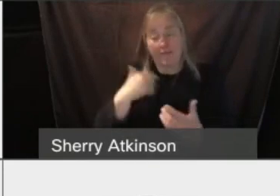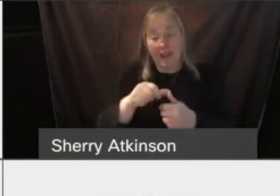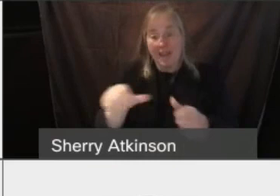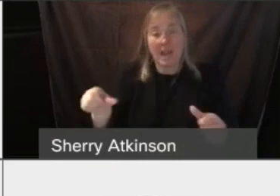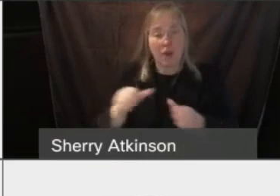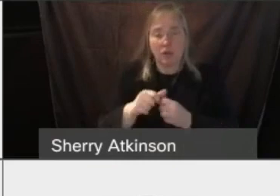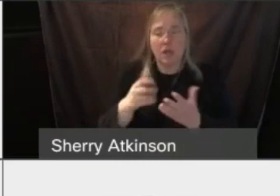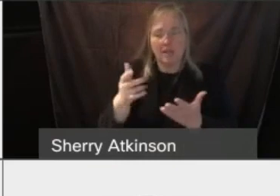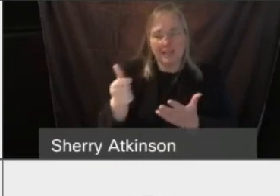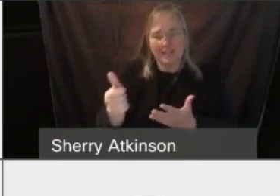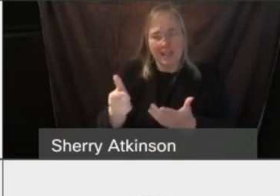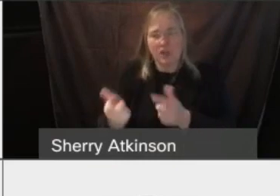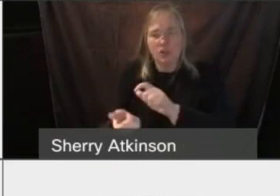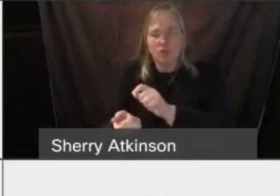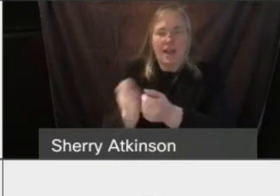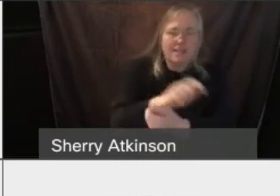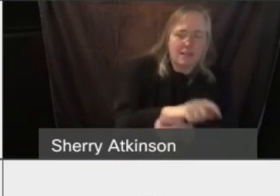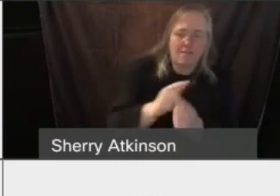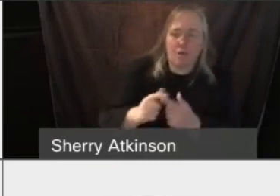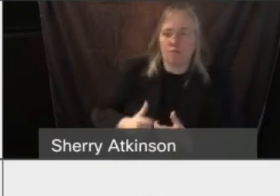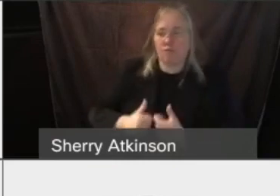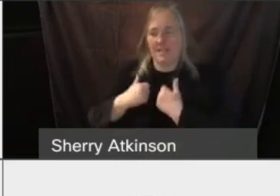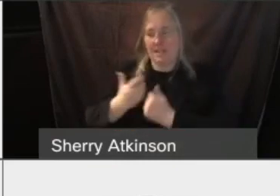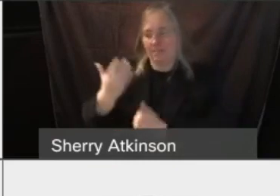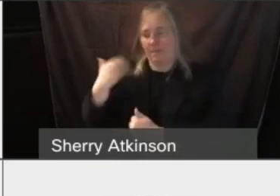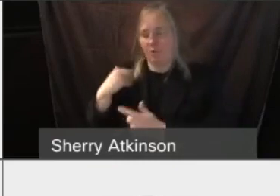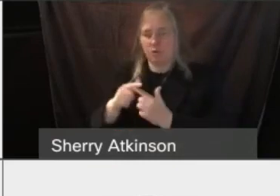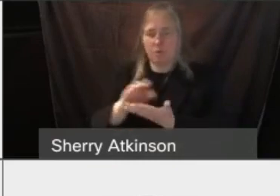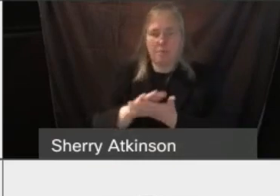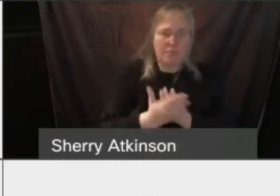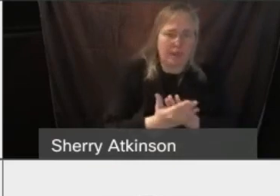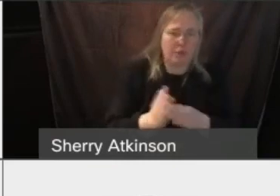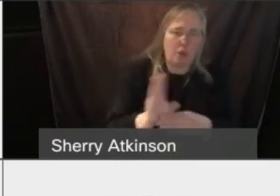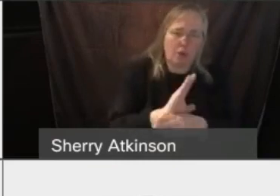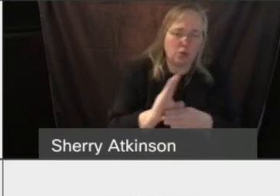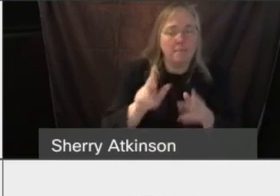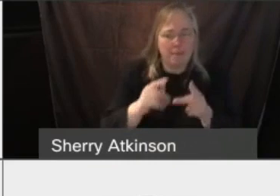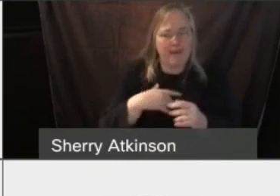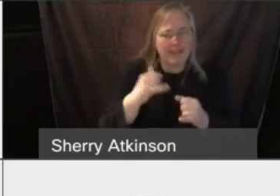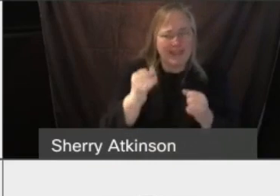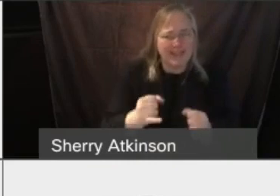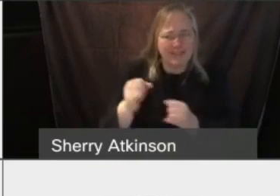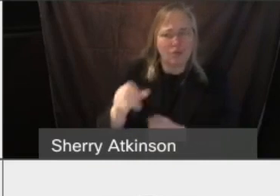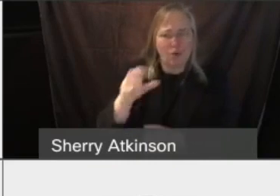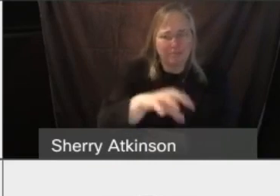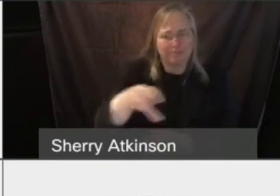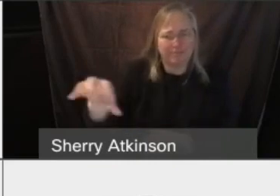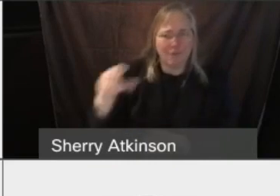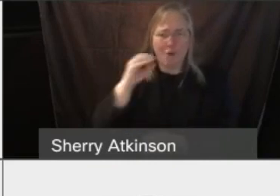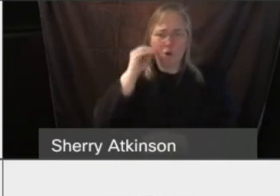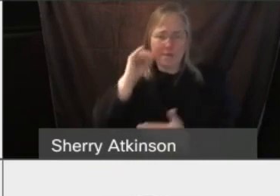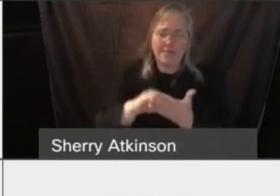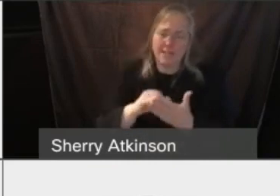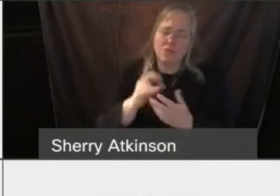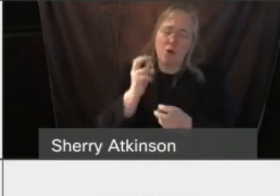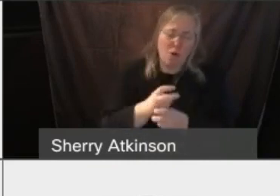residential into a more of a commercial setting. People have individual homes, and that's a hard way to try to assemble properties. So maybe